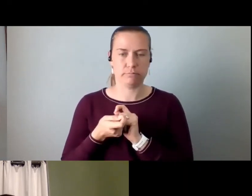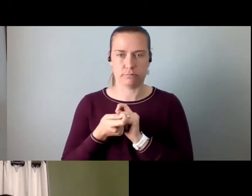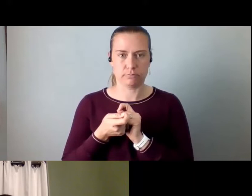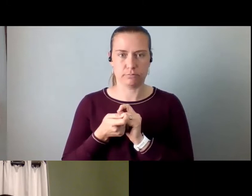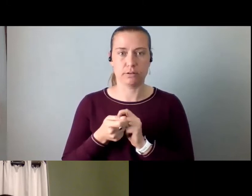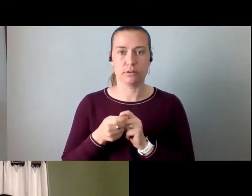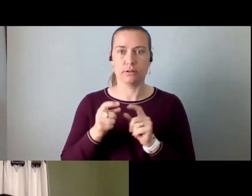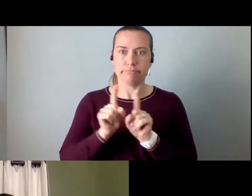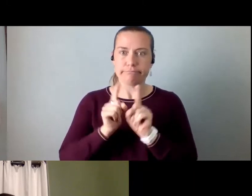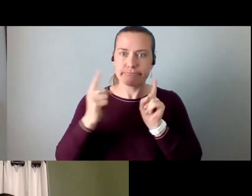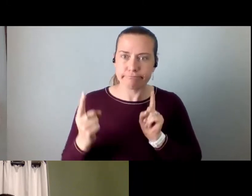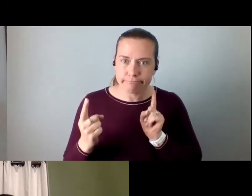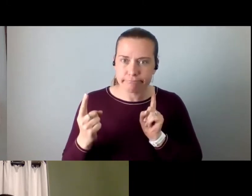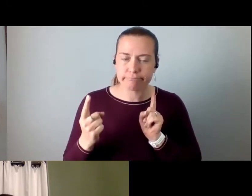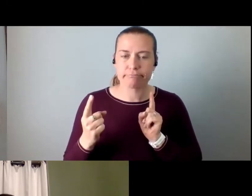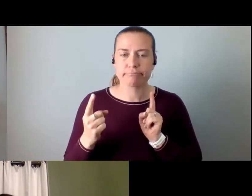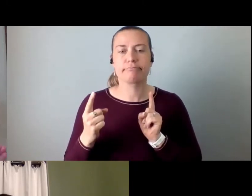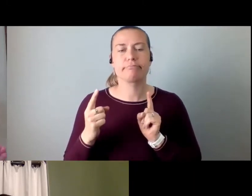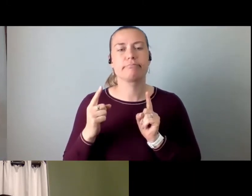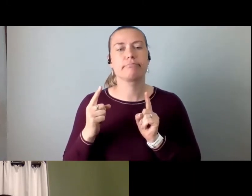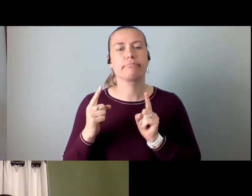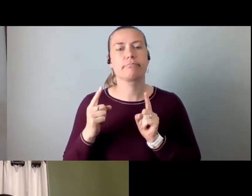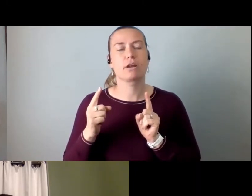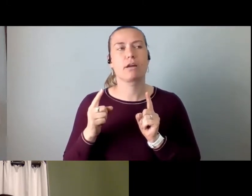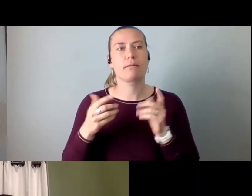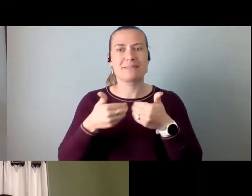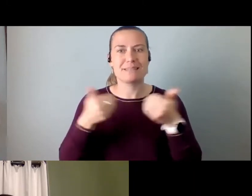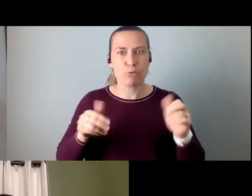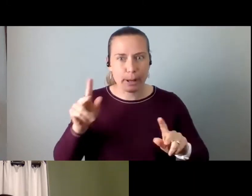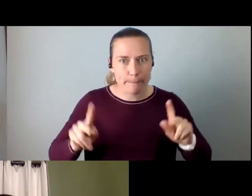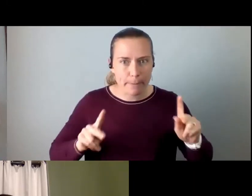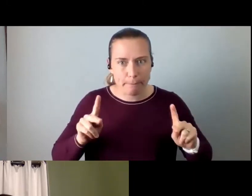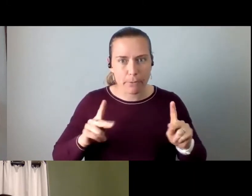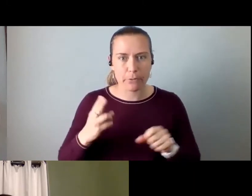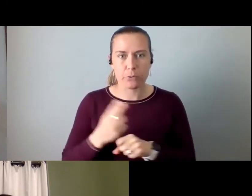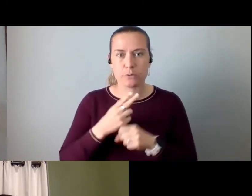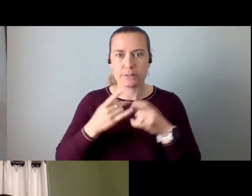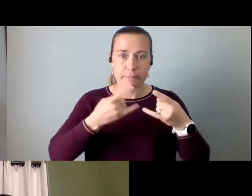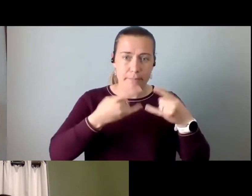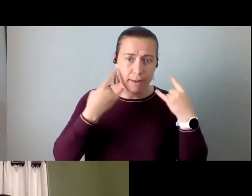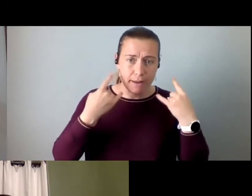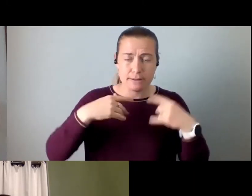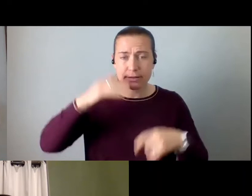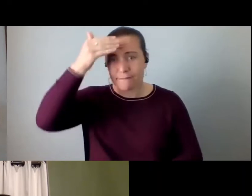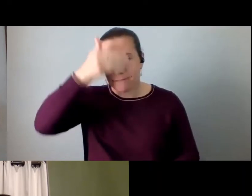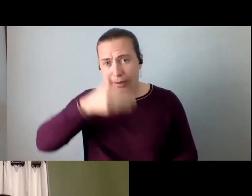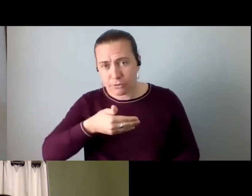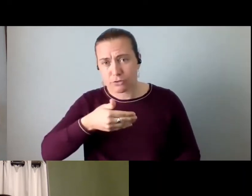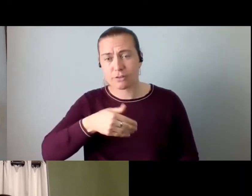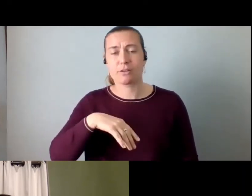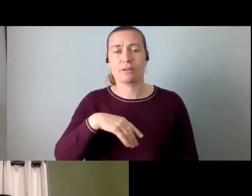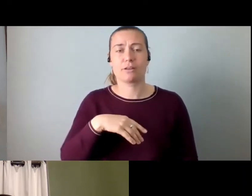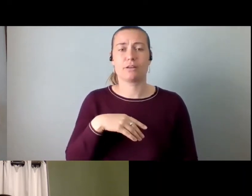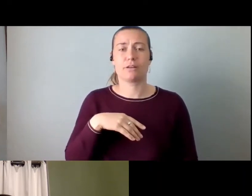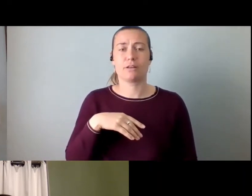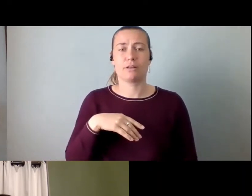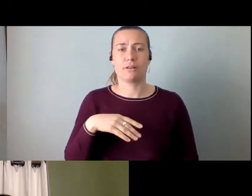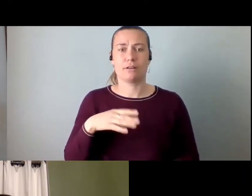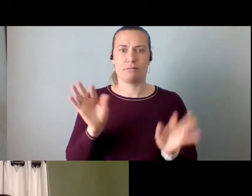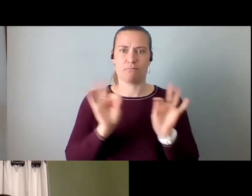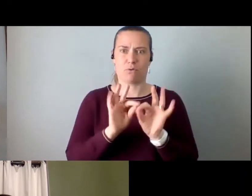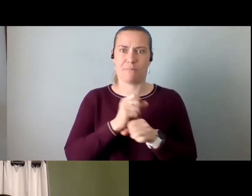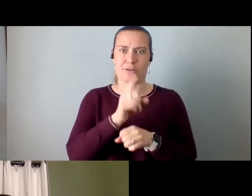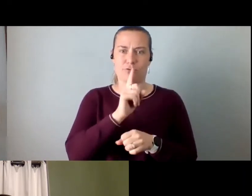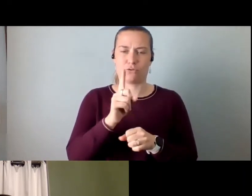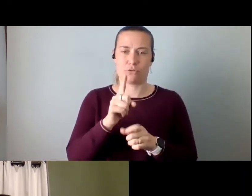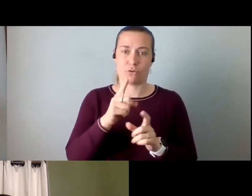social distancing, separating people using masks and face shields to make sure that the providers weren't exposed